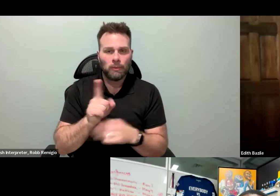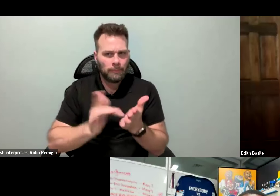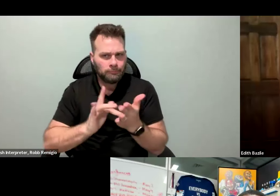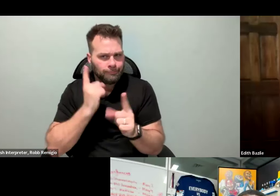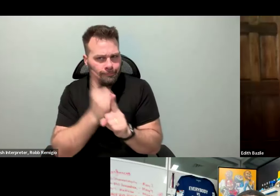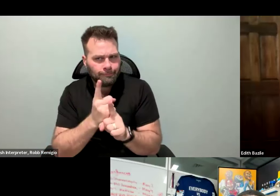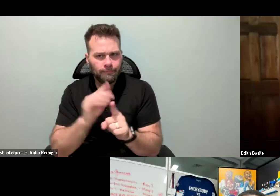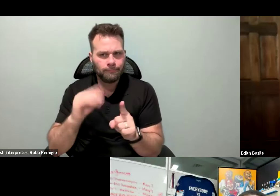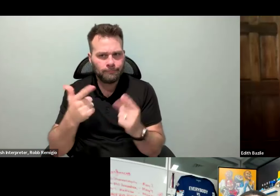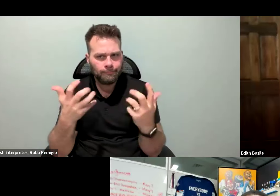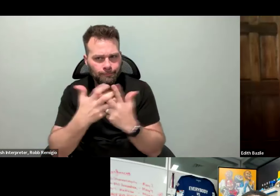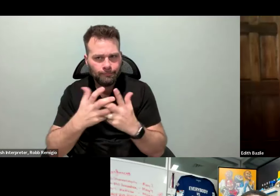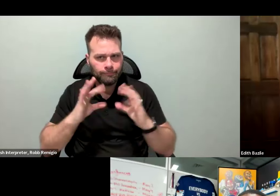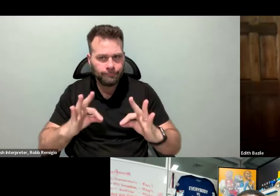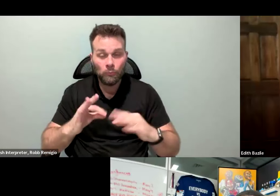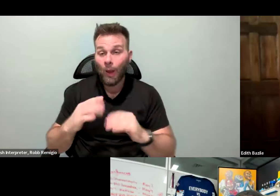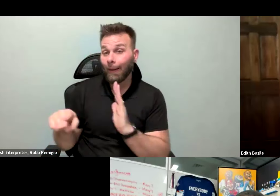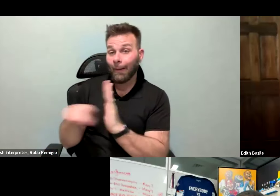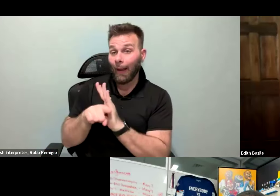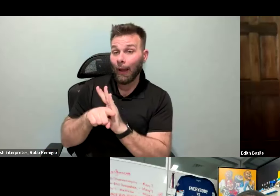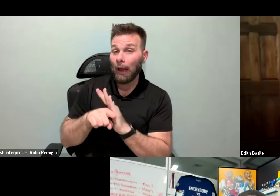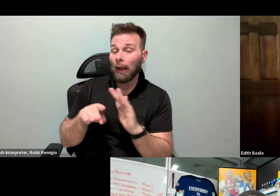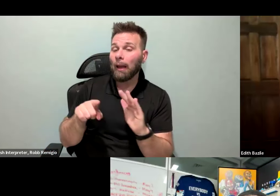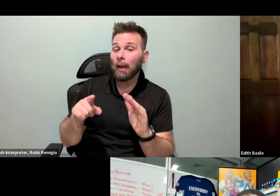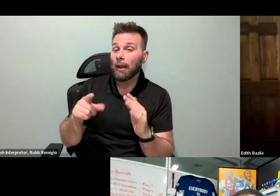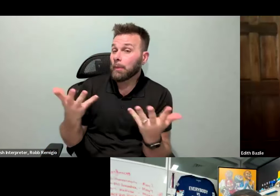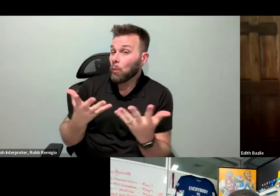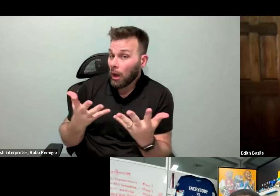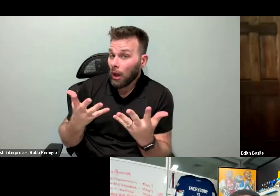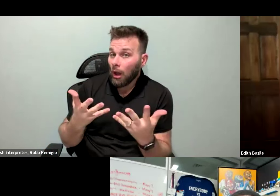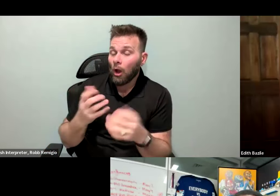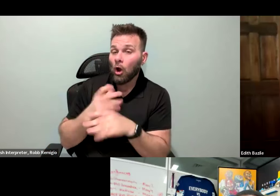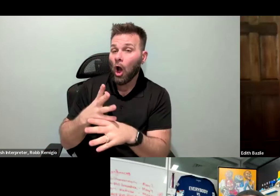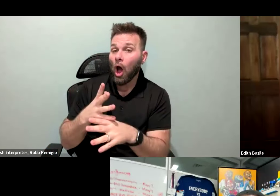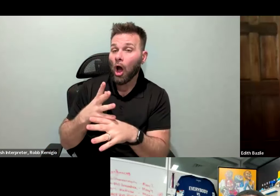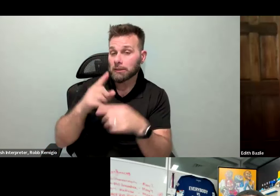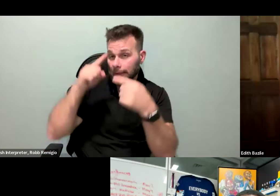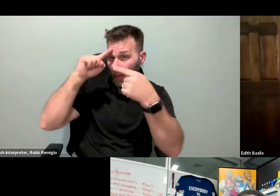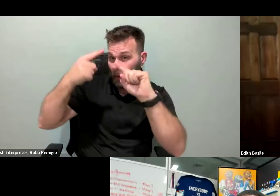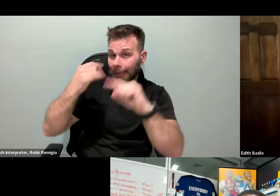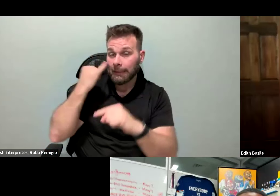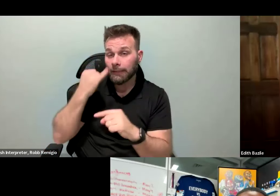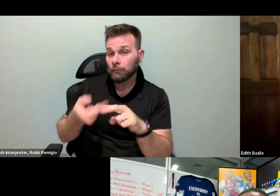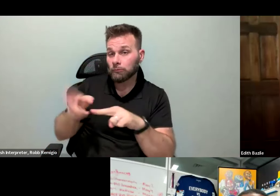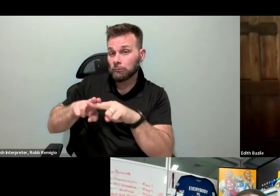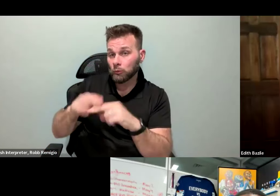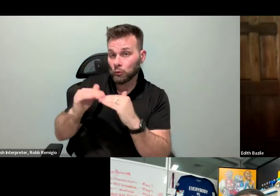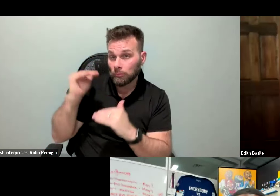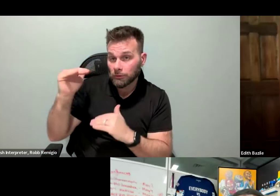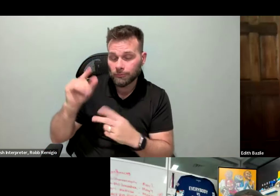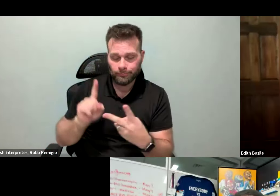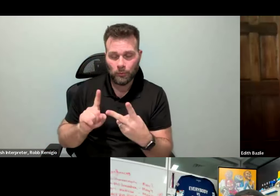Because cons could be wrong dose results in headache. Wrong dose results in